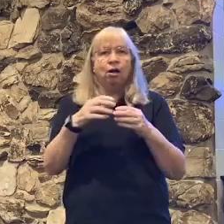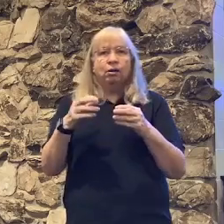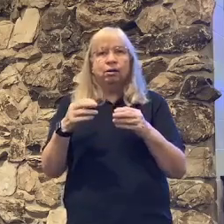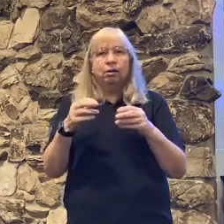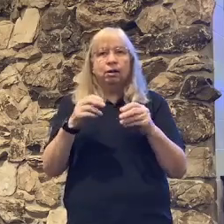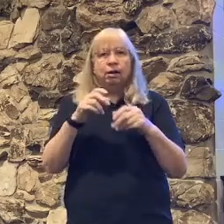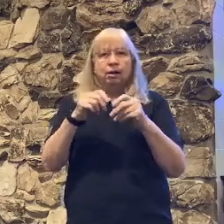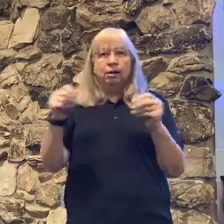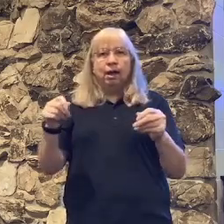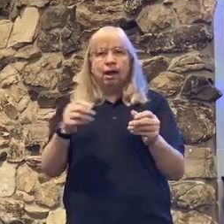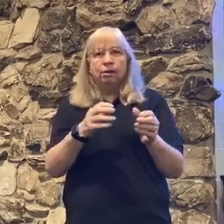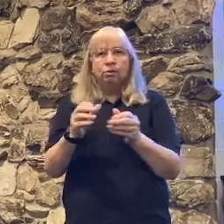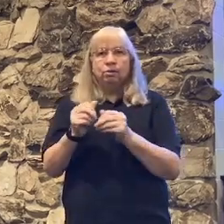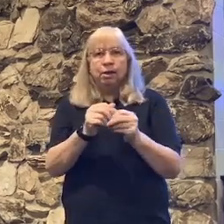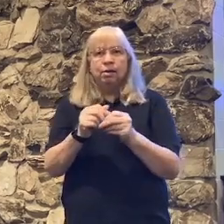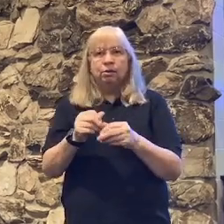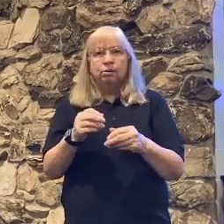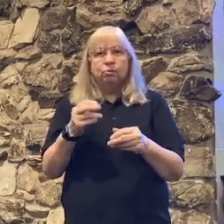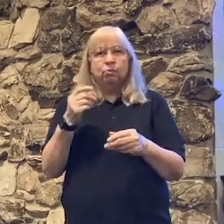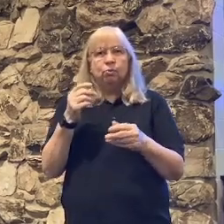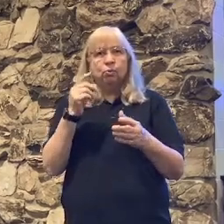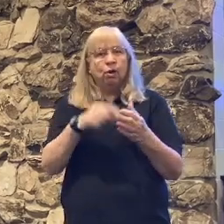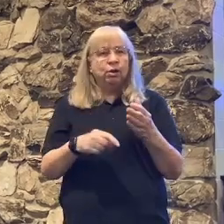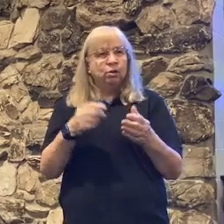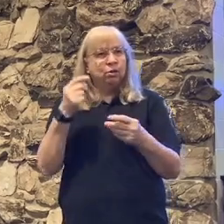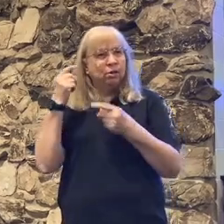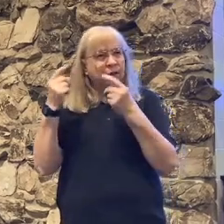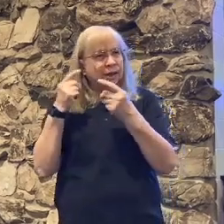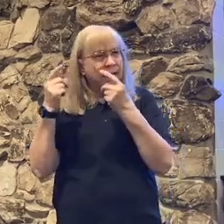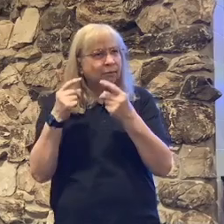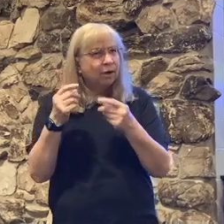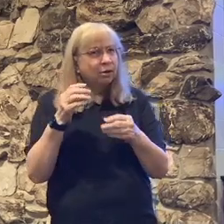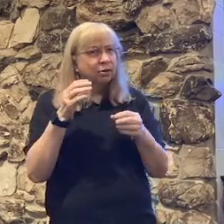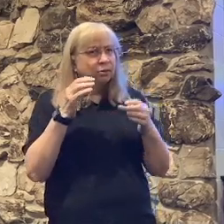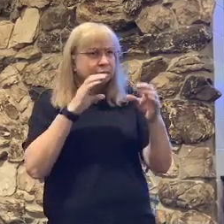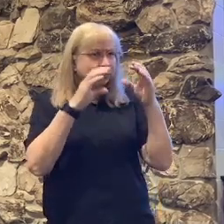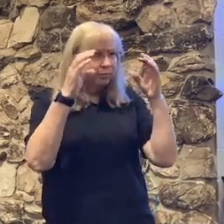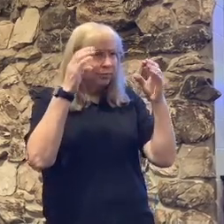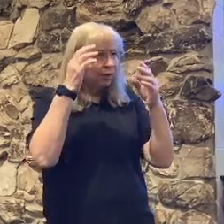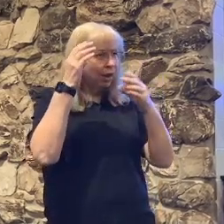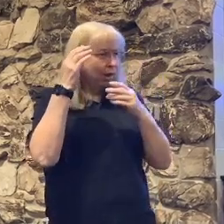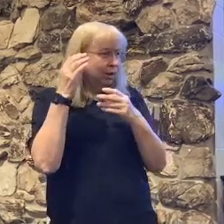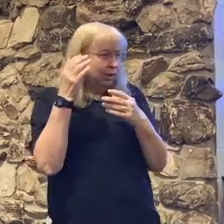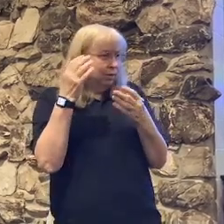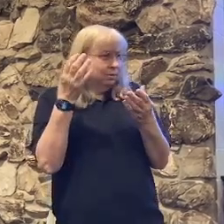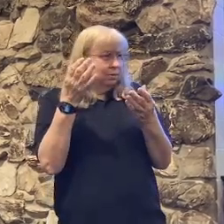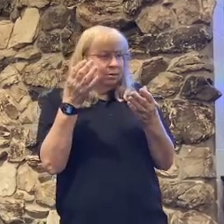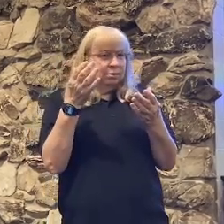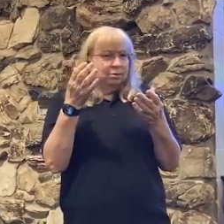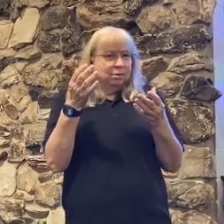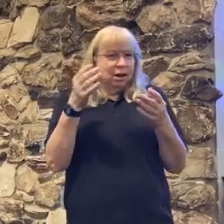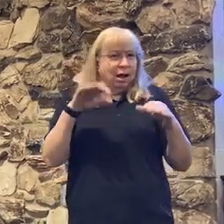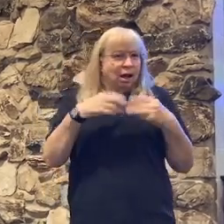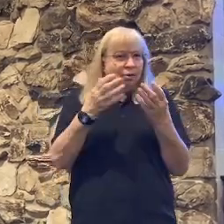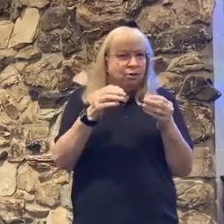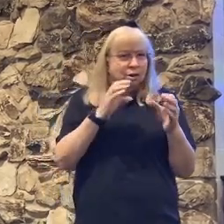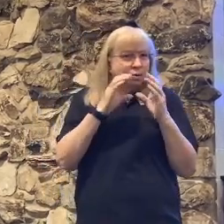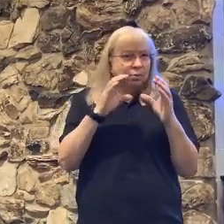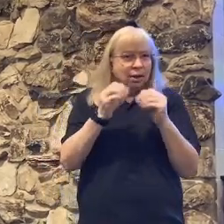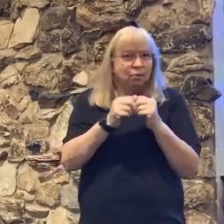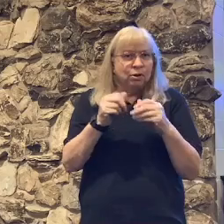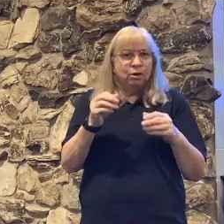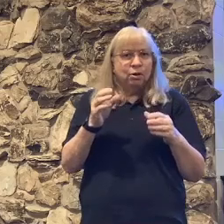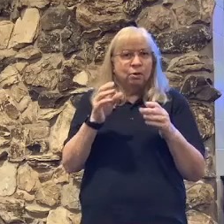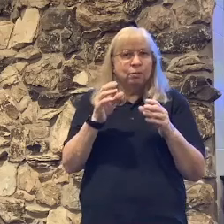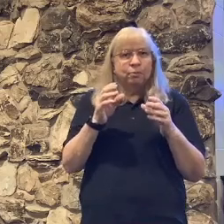think of? The end line? Or are you concentrating on how you're going to communicate with your partner and how